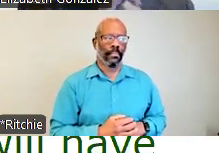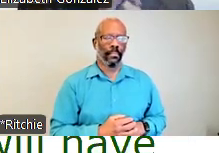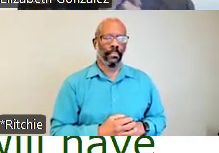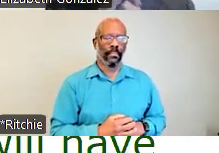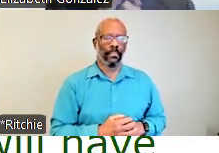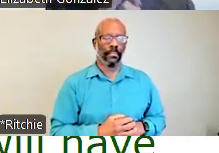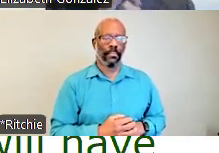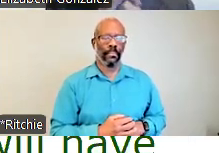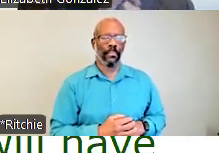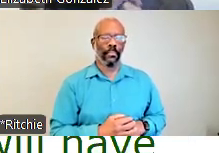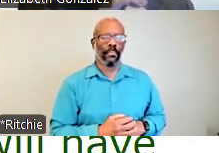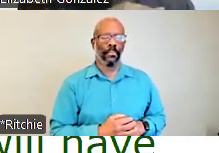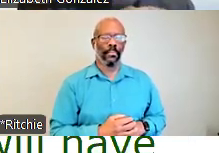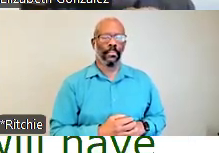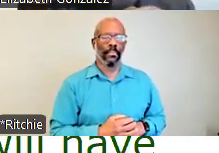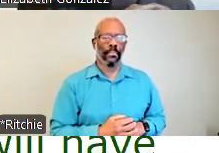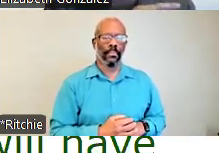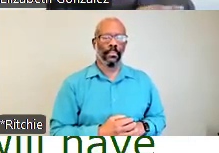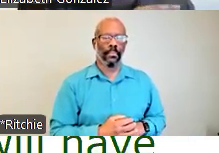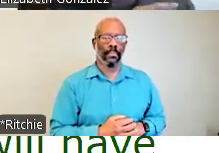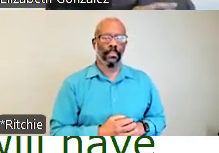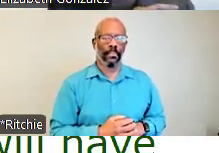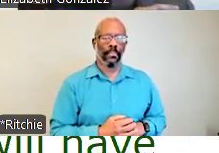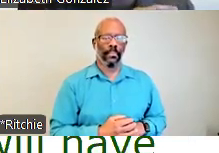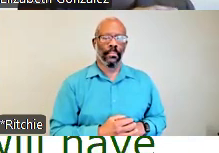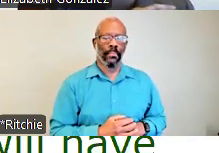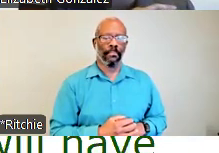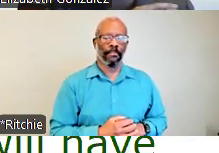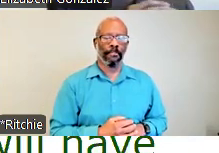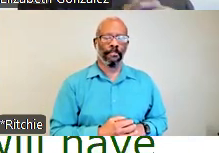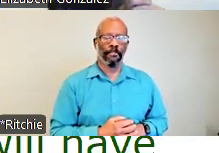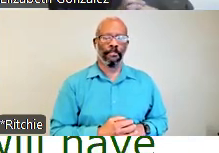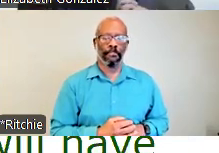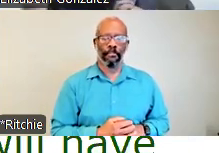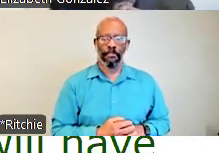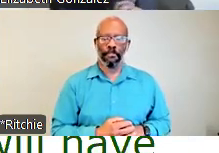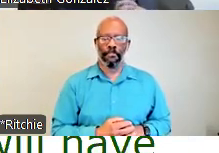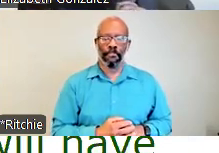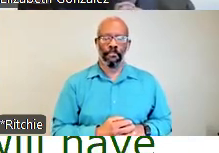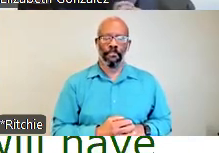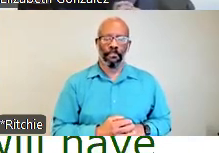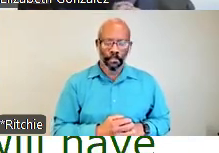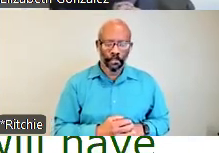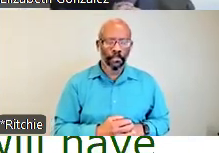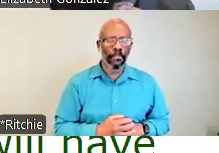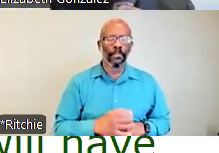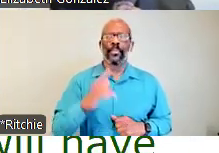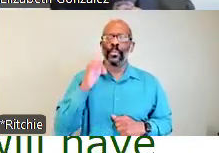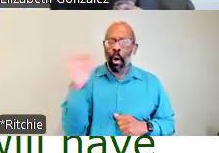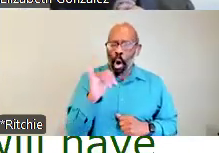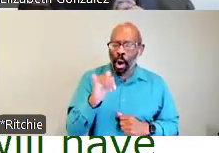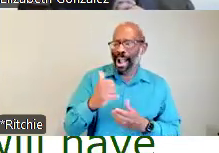So some of you may also have car loans that you're worried about paying.